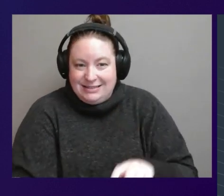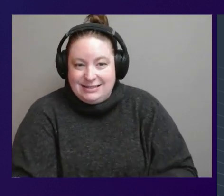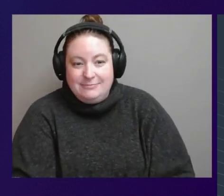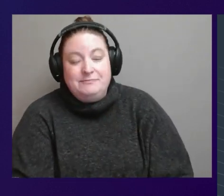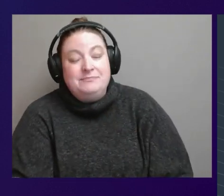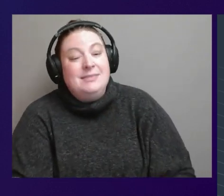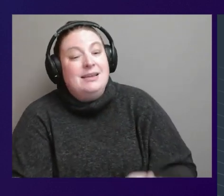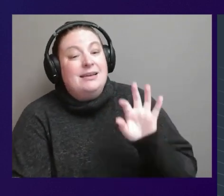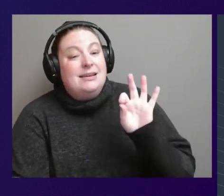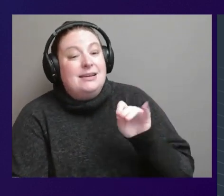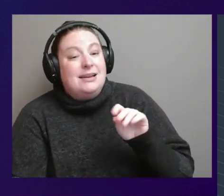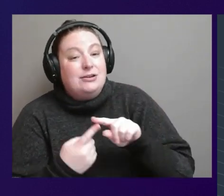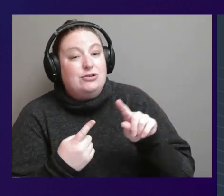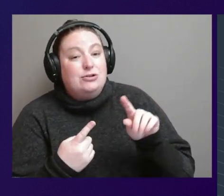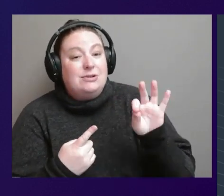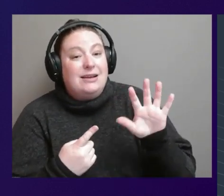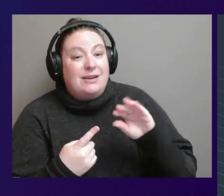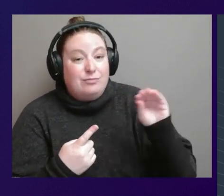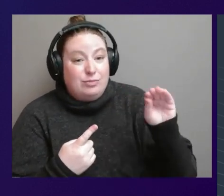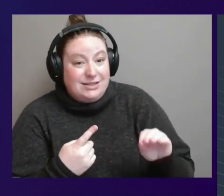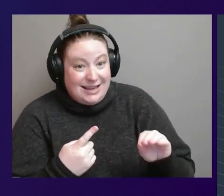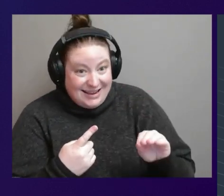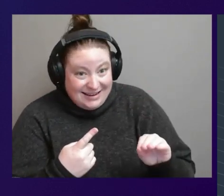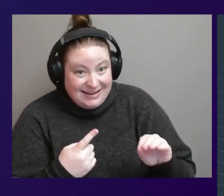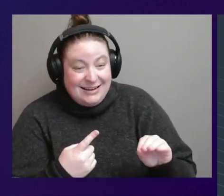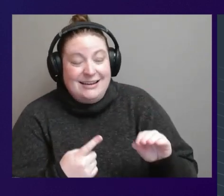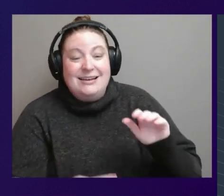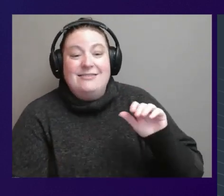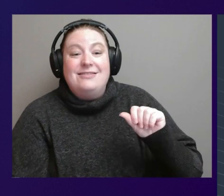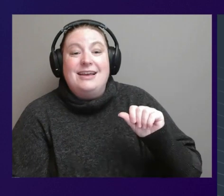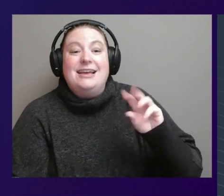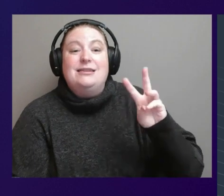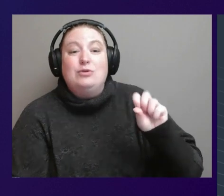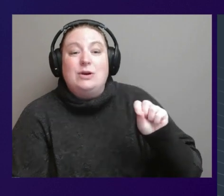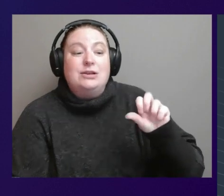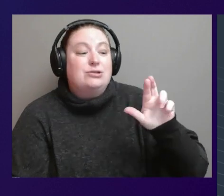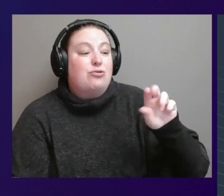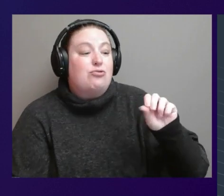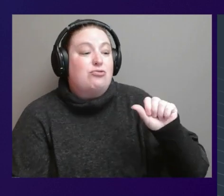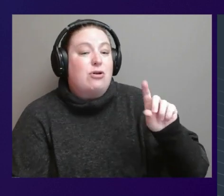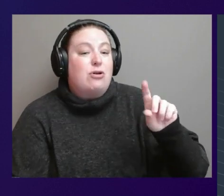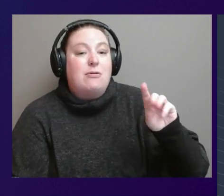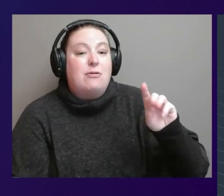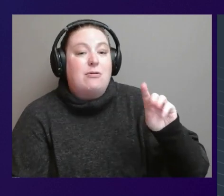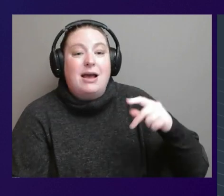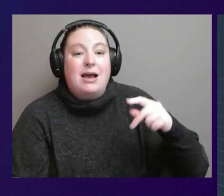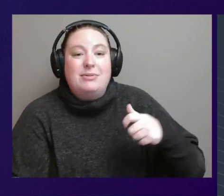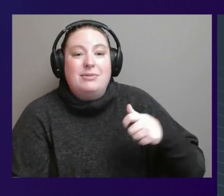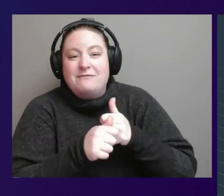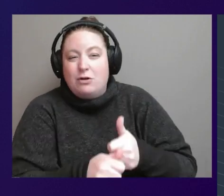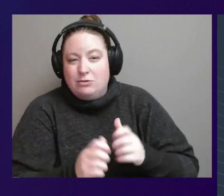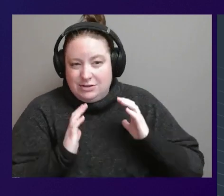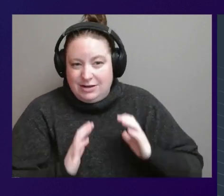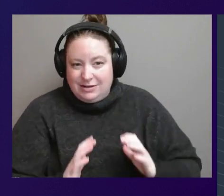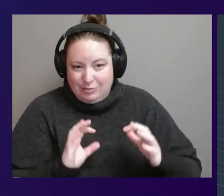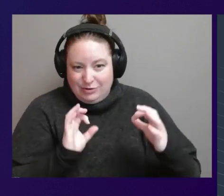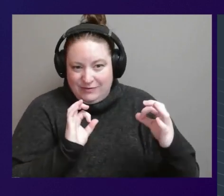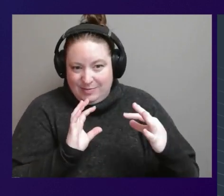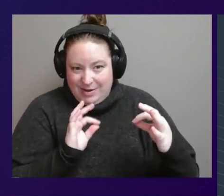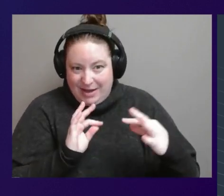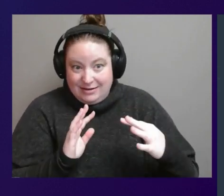of AWS roadmap is determined by customer feedback. So we are taking S3 Glacier restore performance a notch higher.